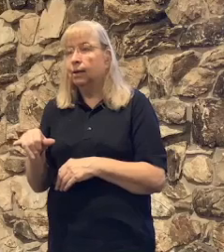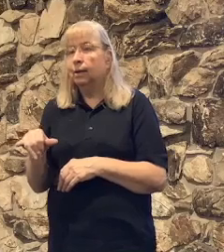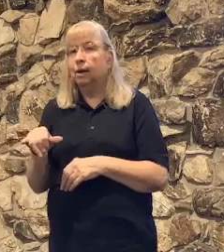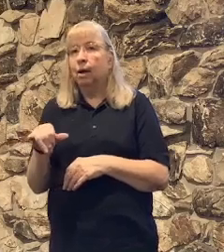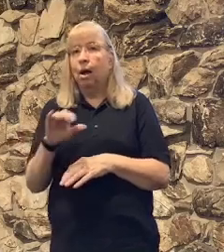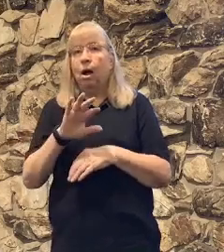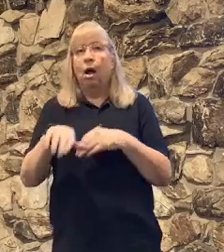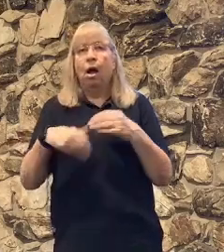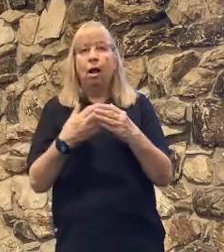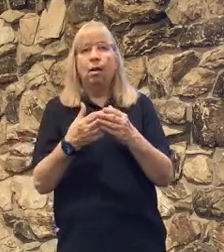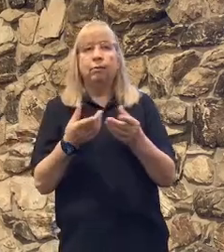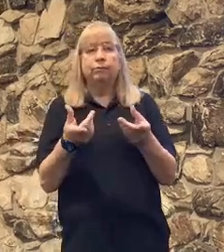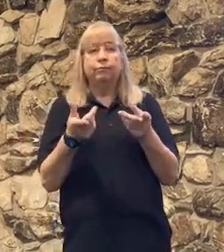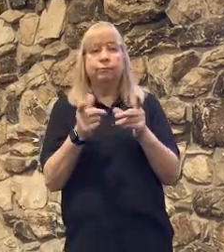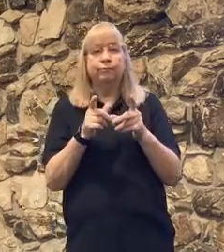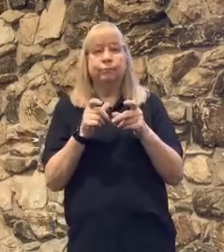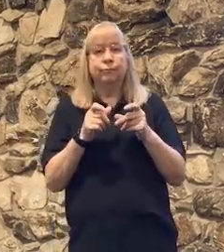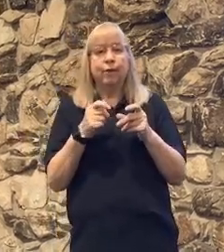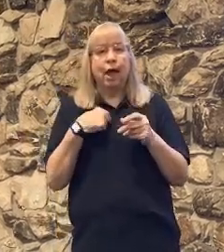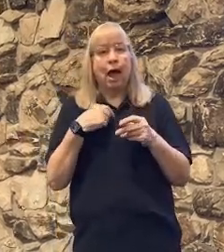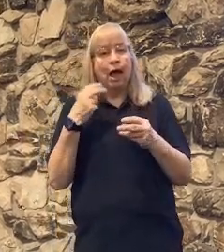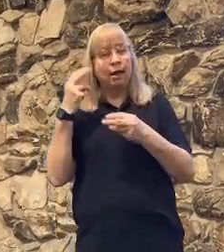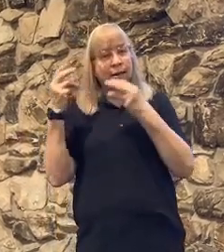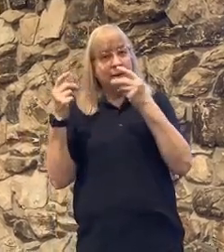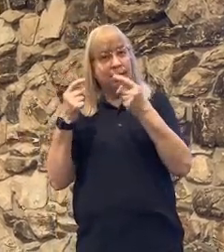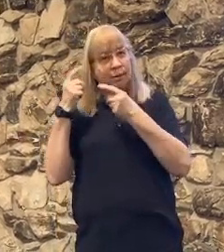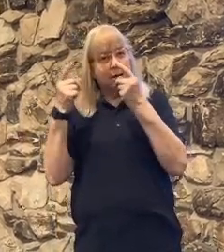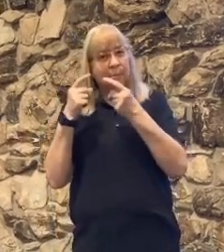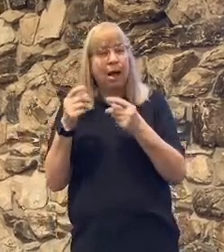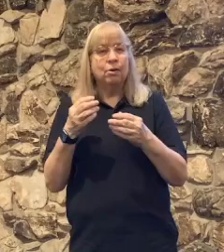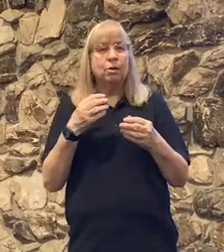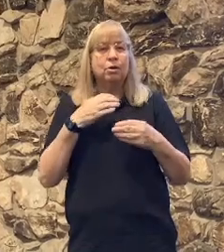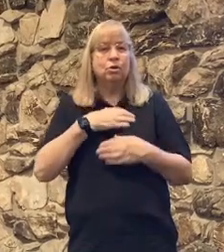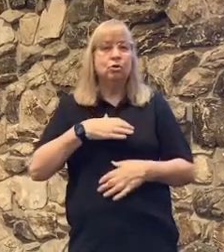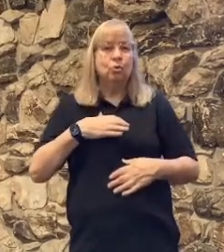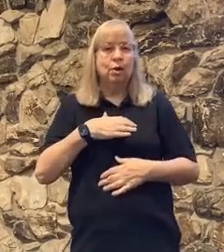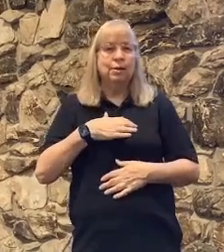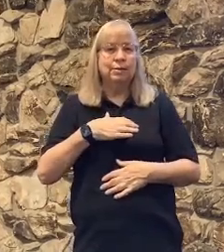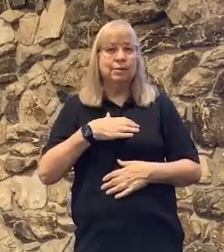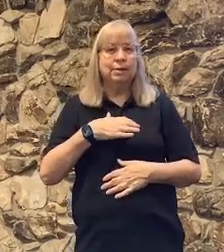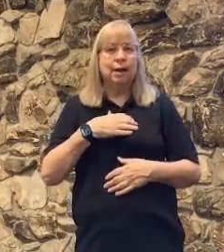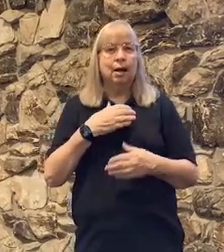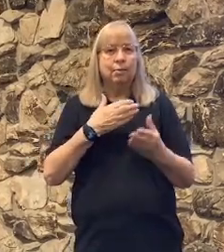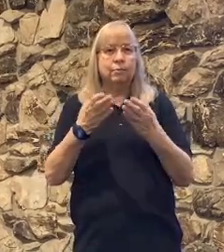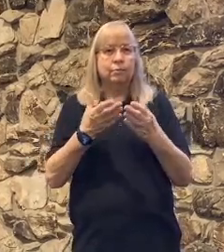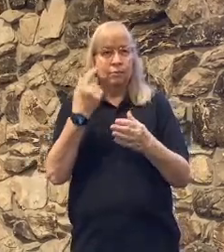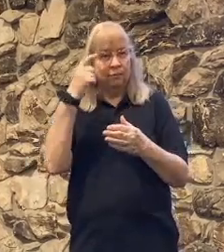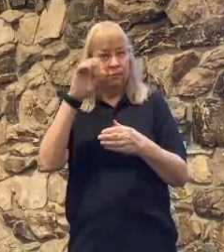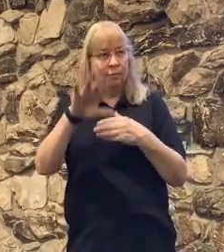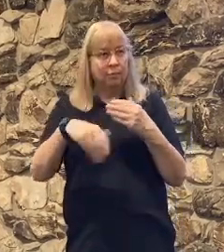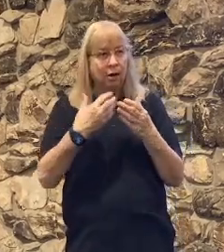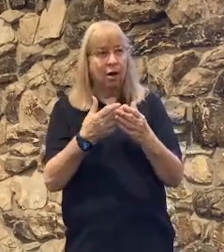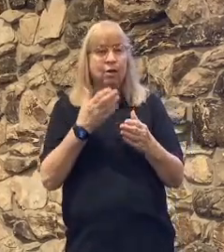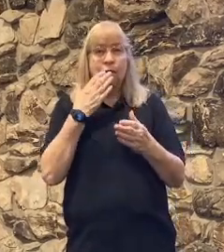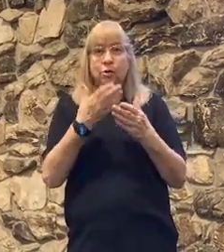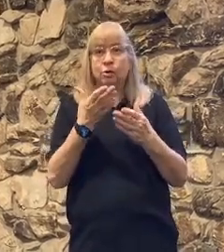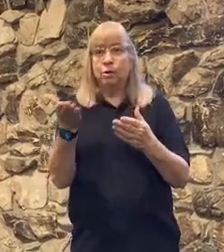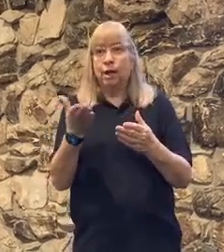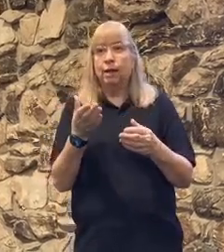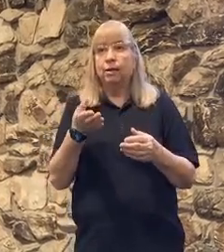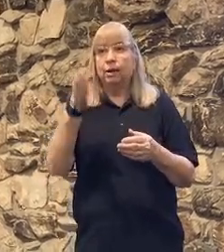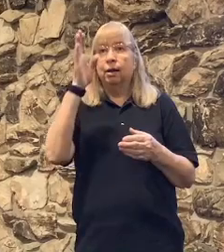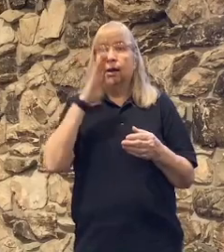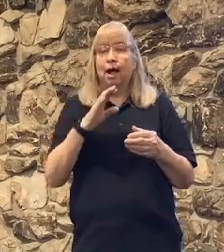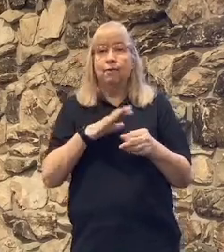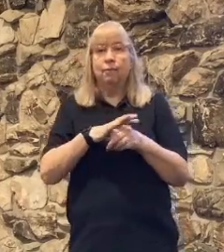All of a sudden, I start thinking about the joys of ministry. The good things that have happened. God just suddenly